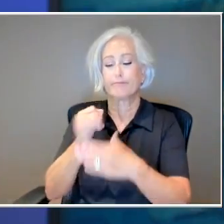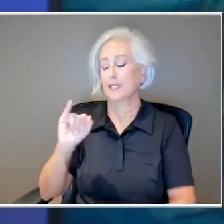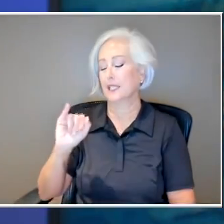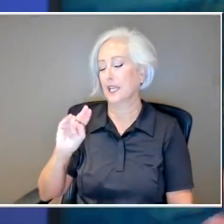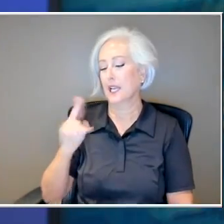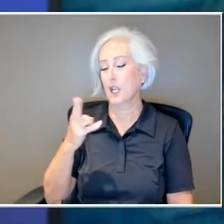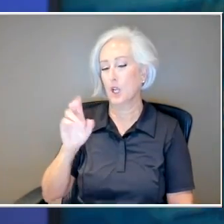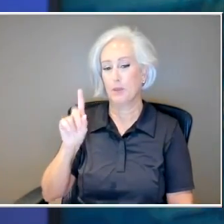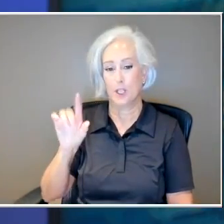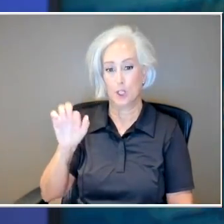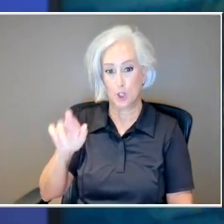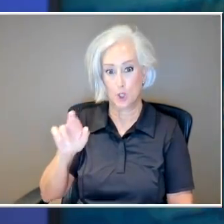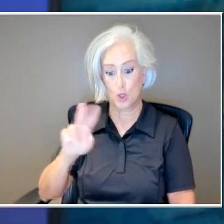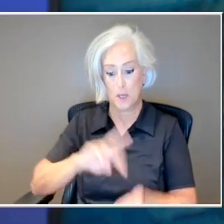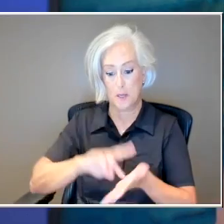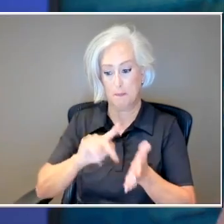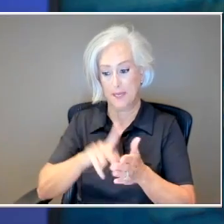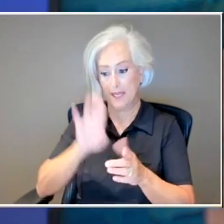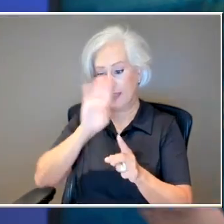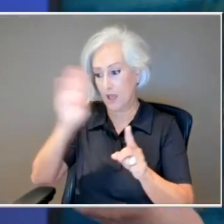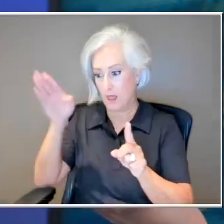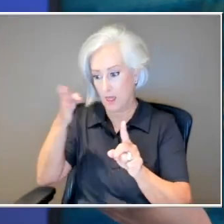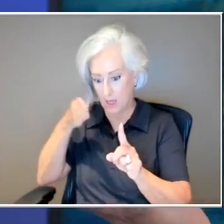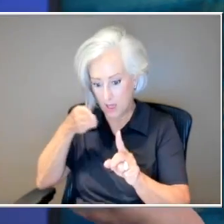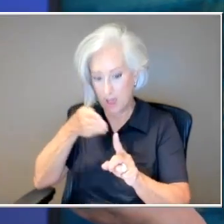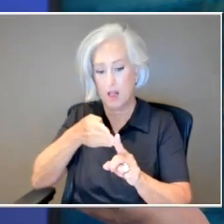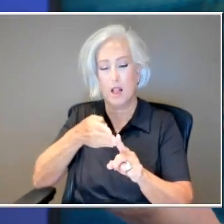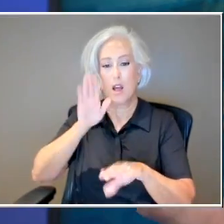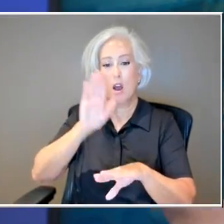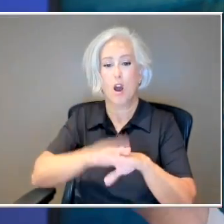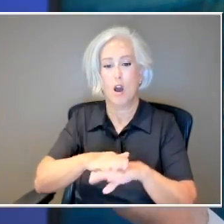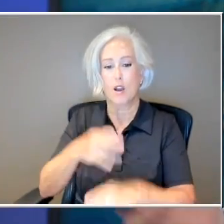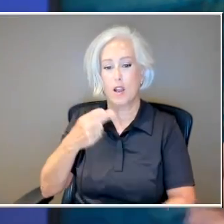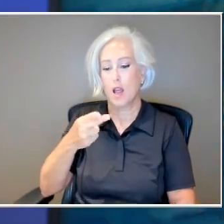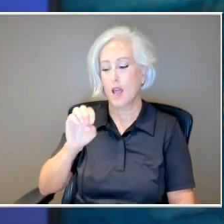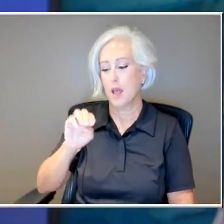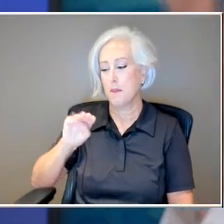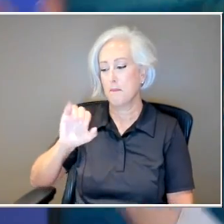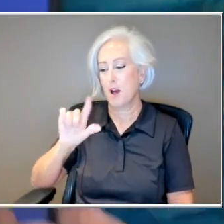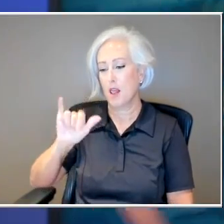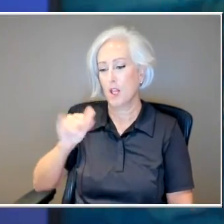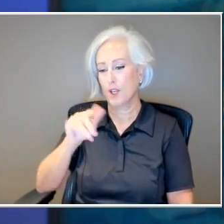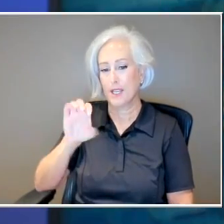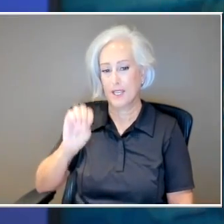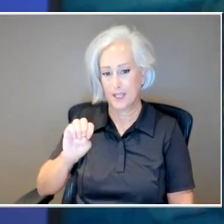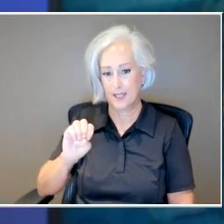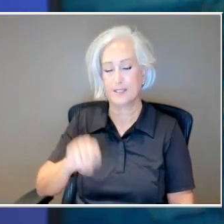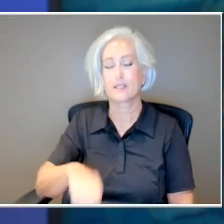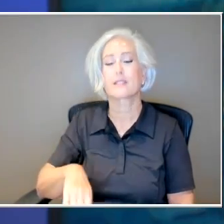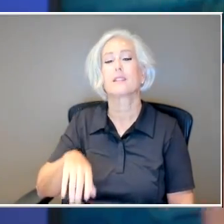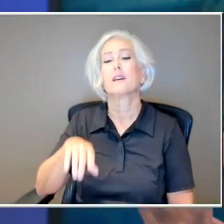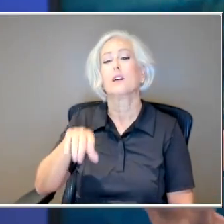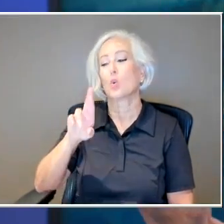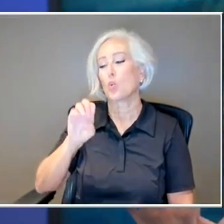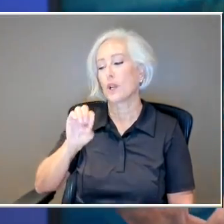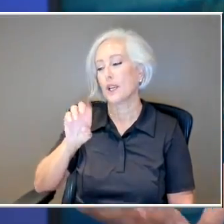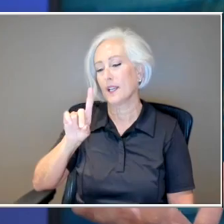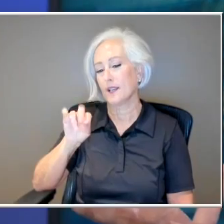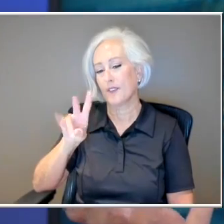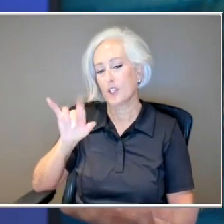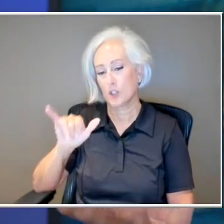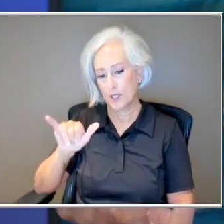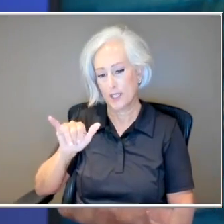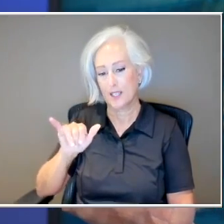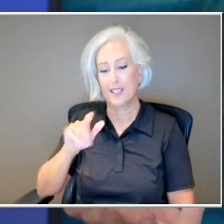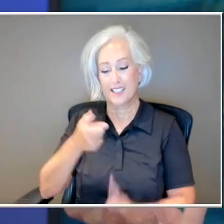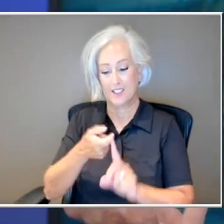basically target certain. It's called homologous recombination deficiency. It's a hallmark of ovarian cancers, even